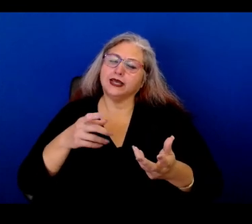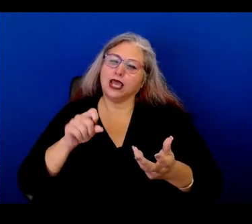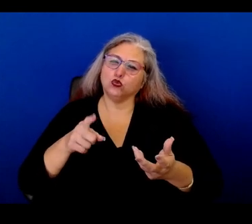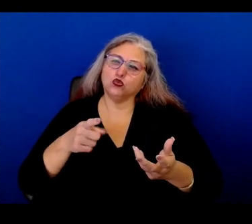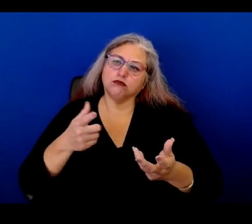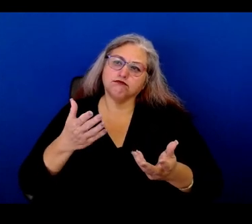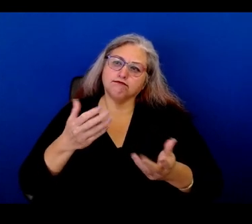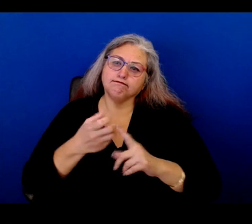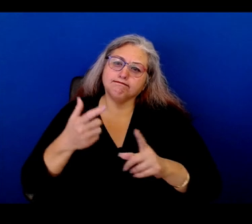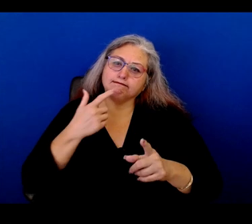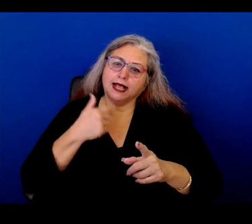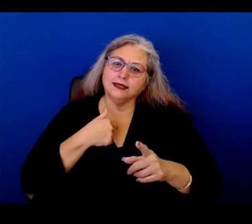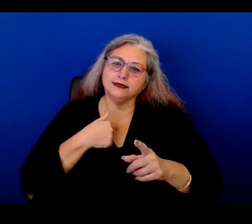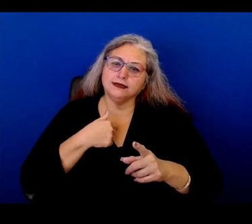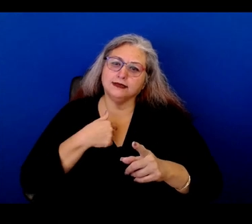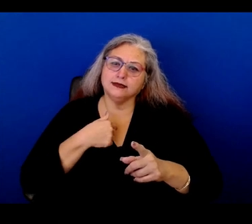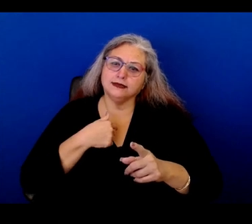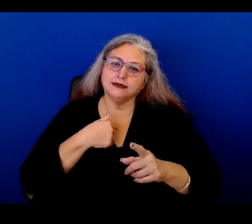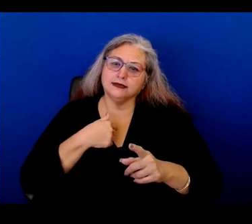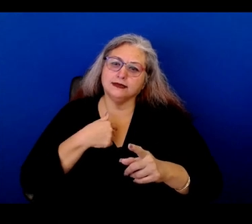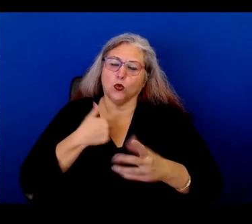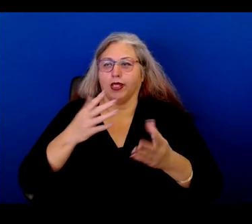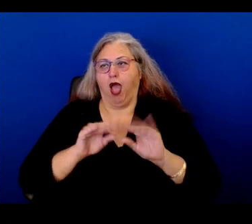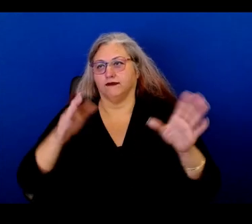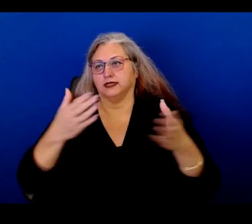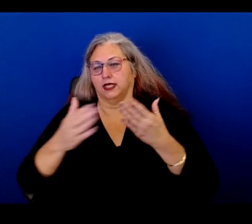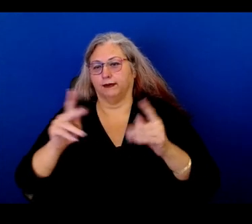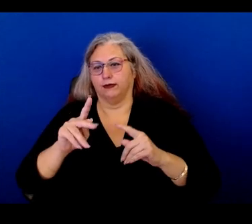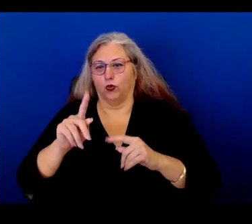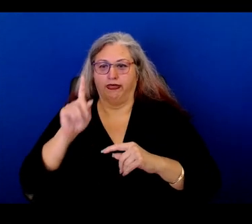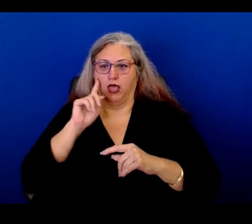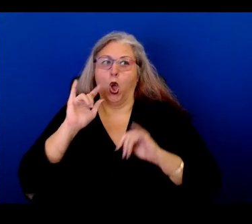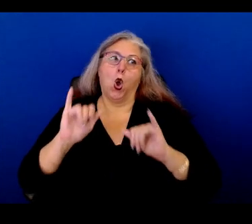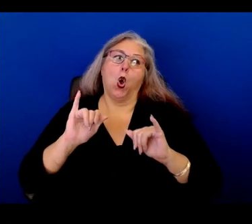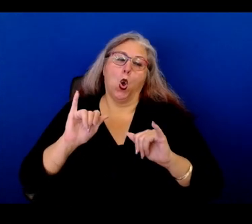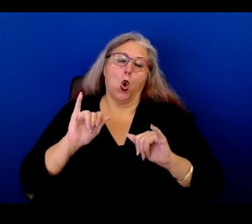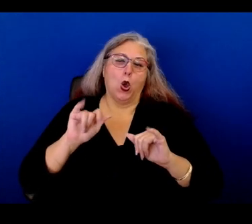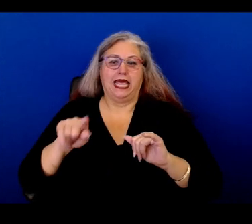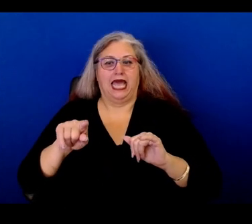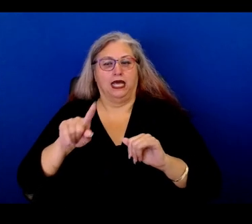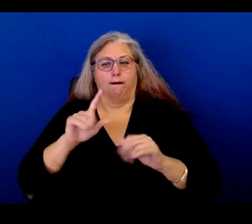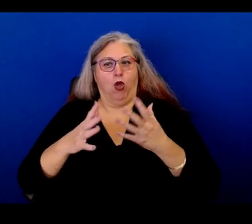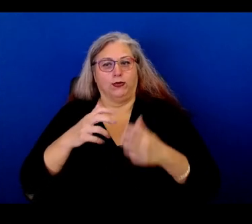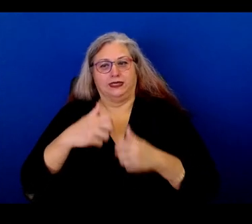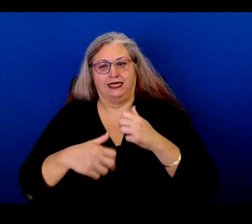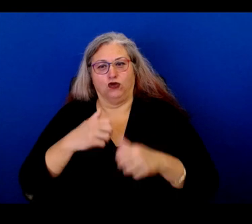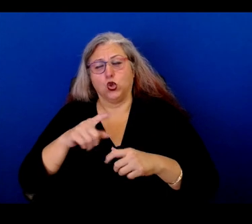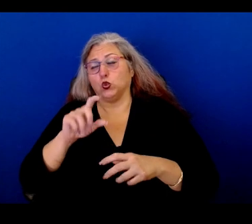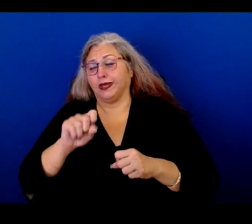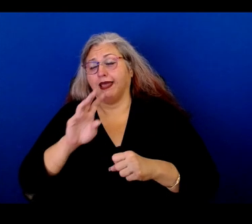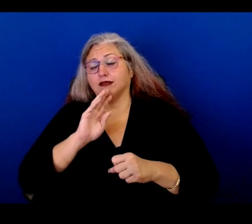us, I guess, the obvious thing, people will think obviously about the difficulty of that. And you can talk about that if you